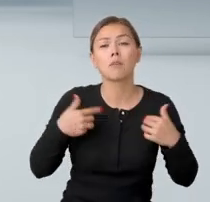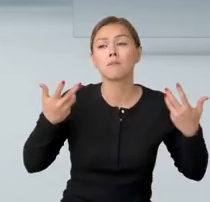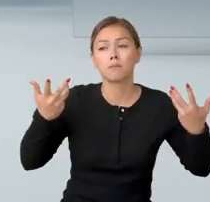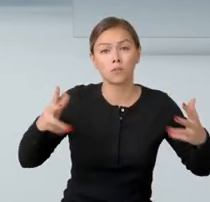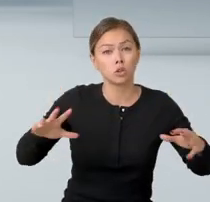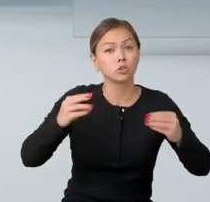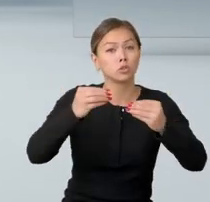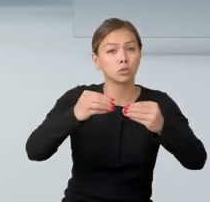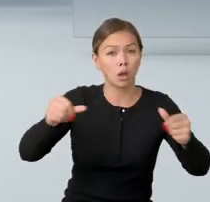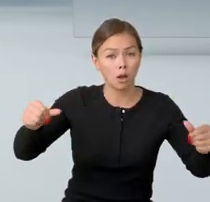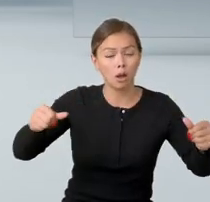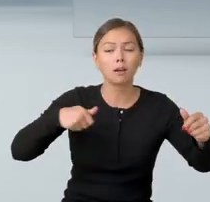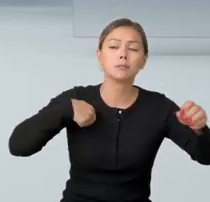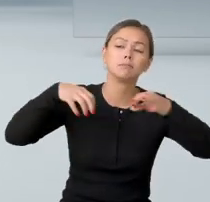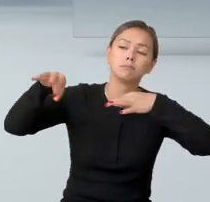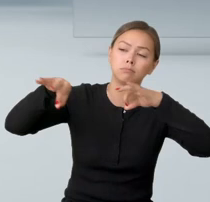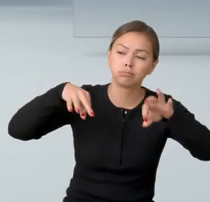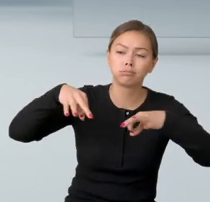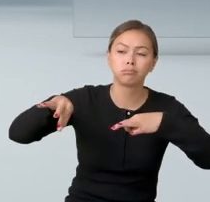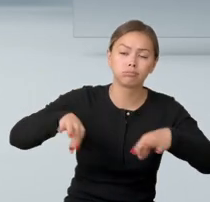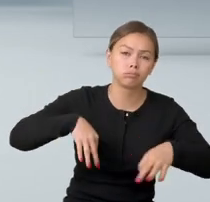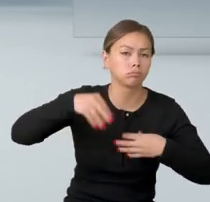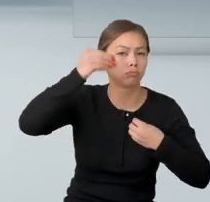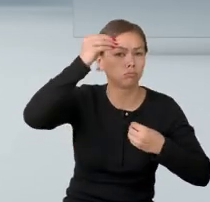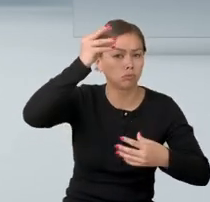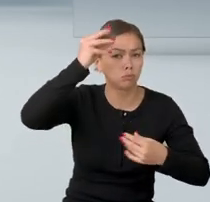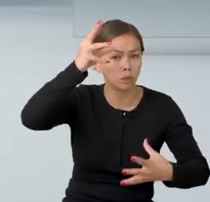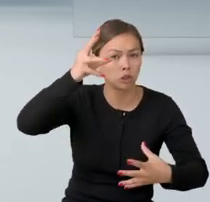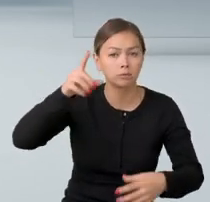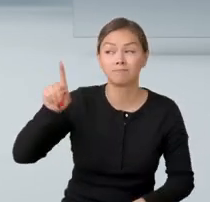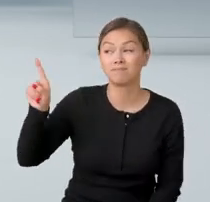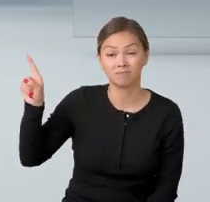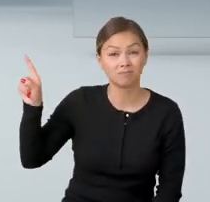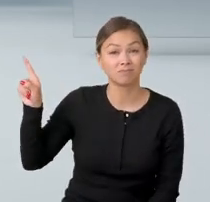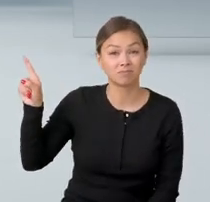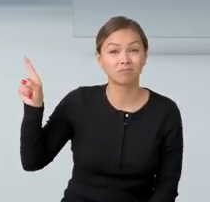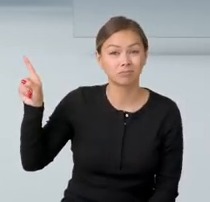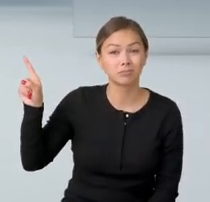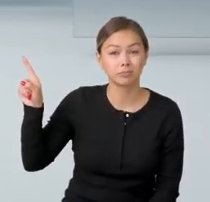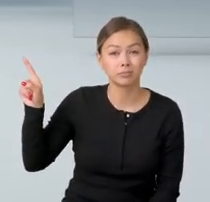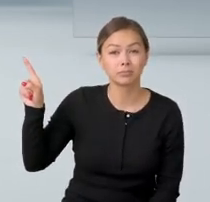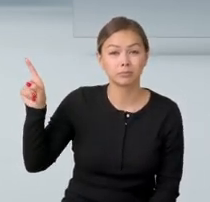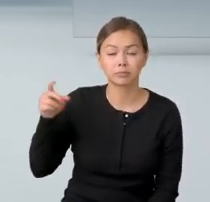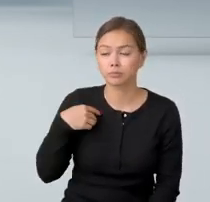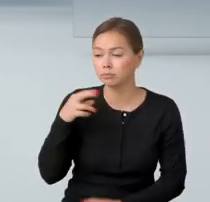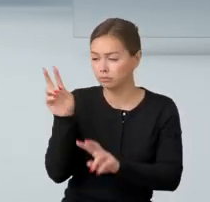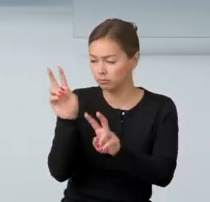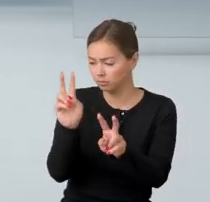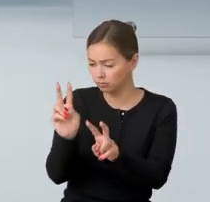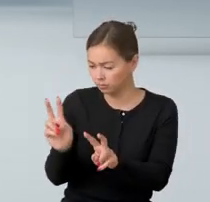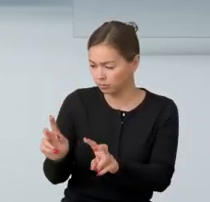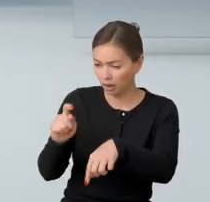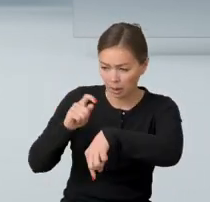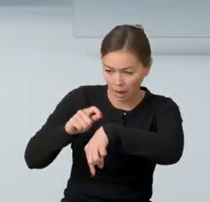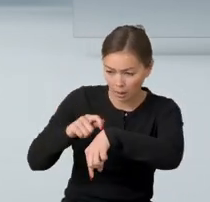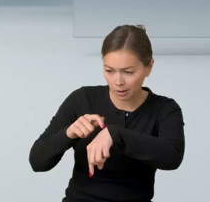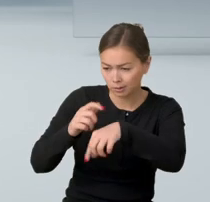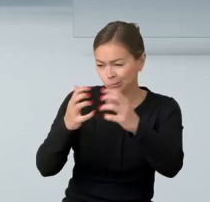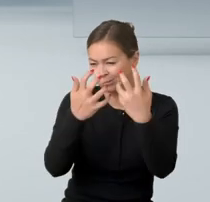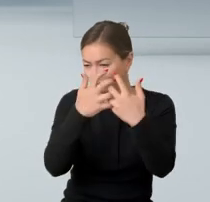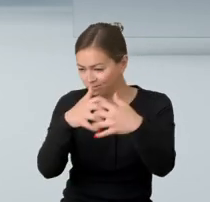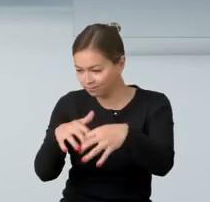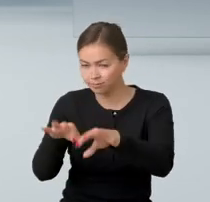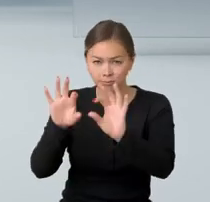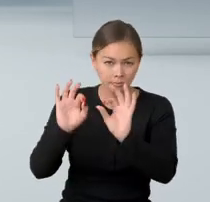solve with this request I can type the description of this information and after that after saying